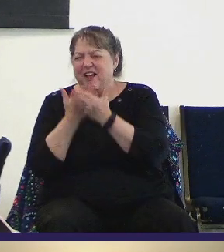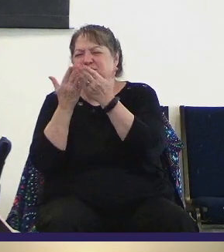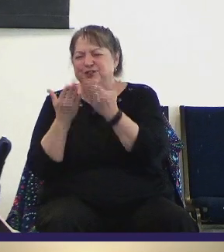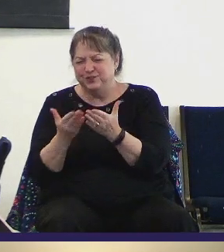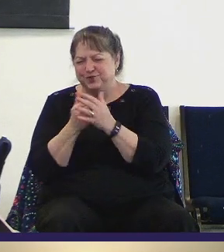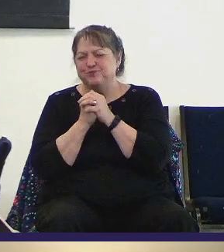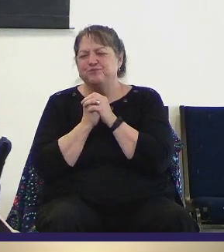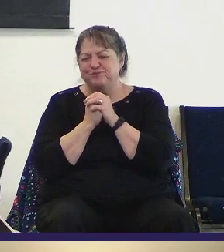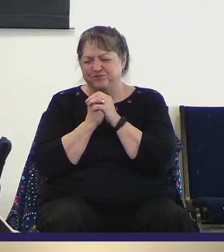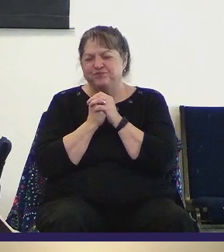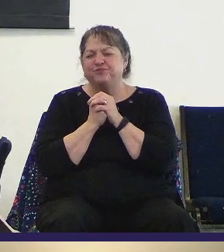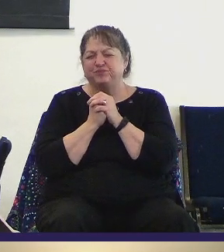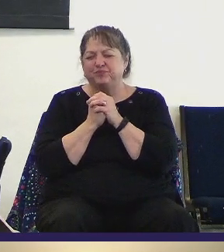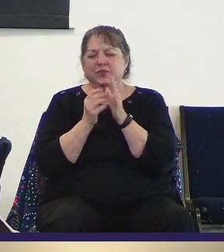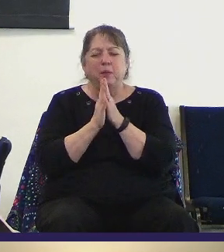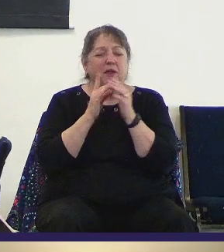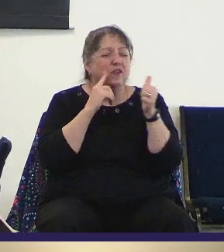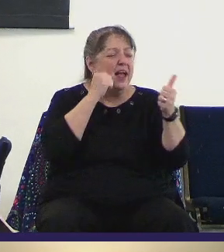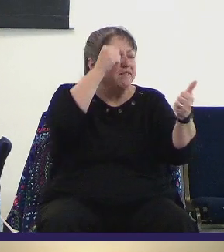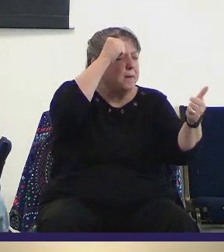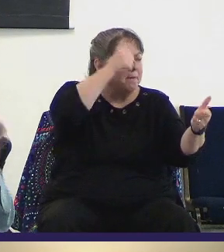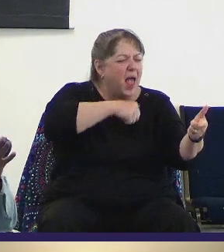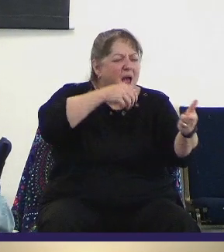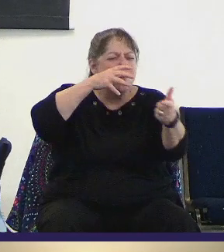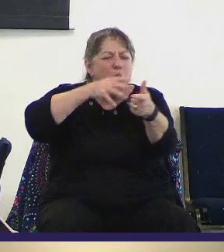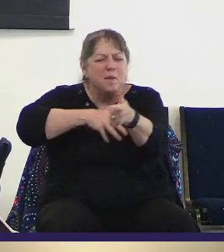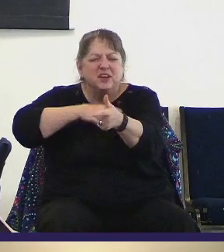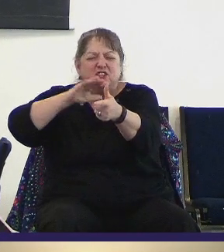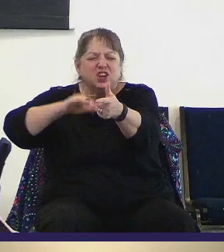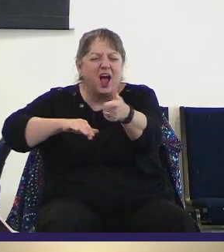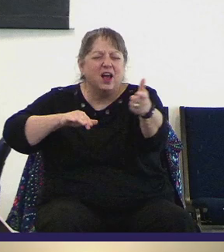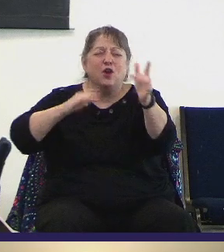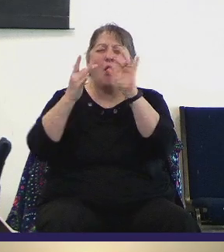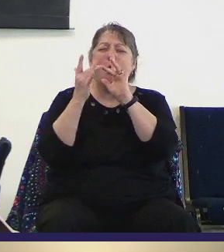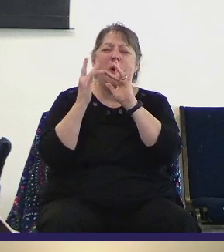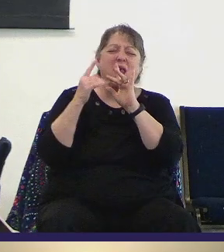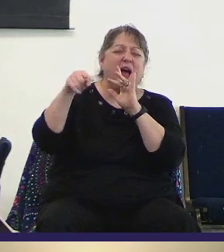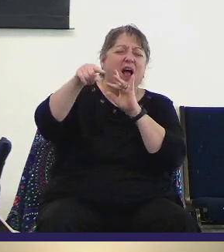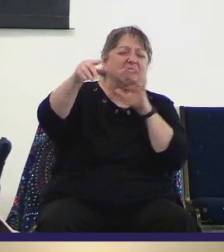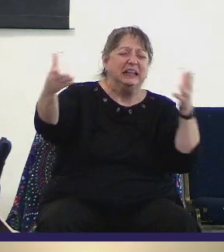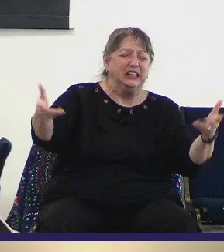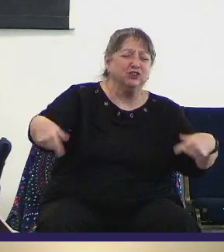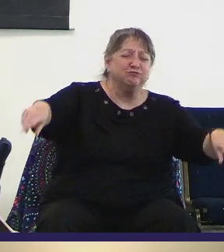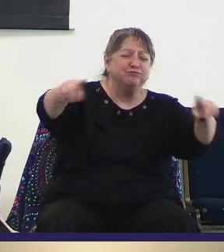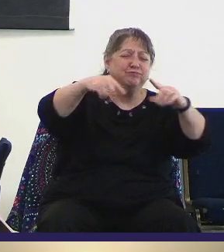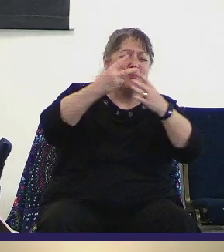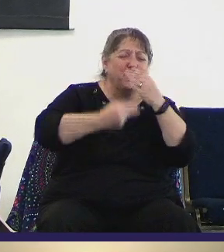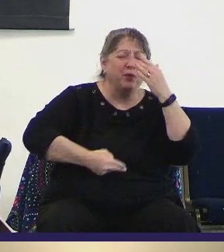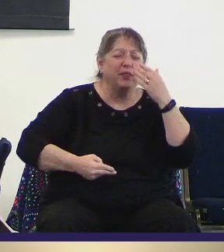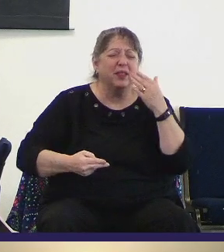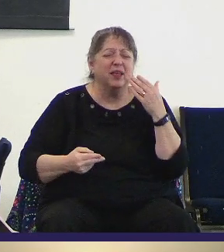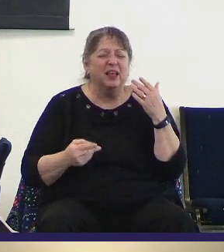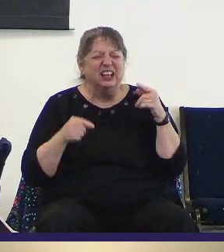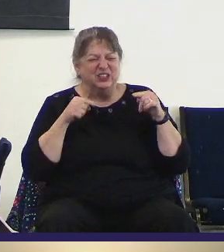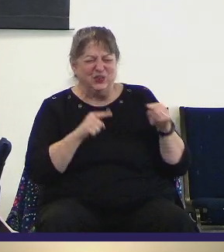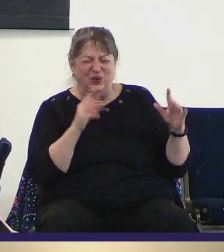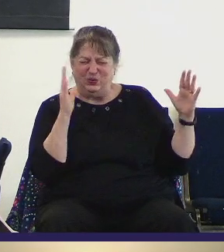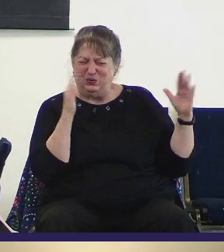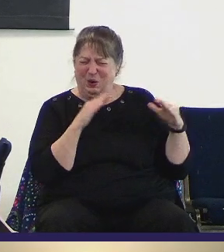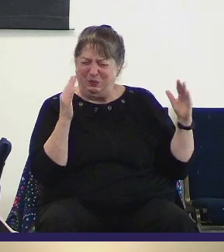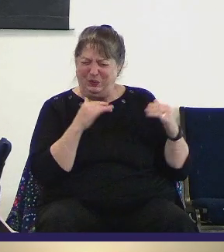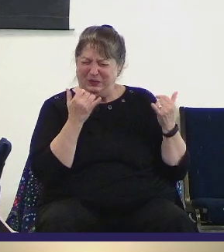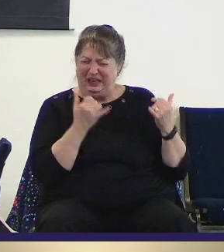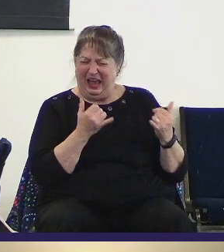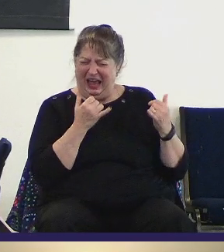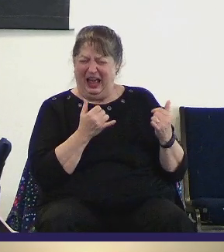I pray for every man, woman, and child in this place. I pray for any online. Holy Spirit of God, in these troublesome days, make yourself